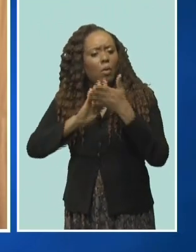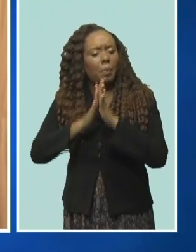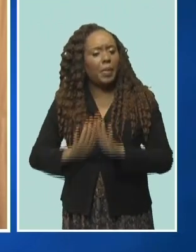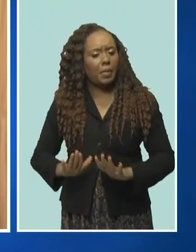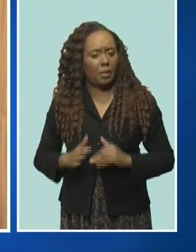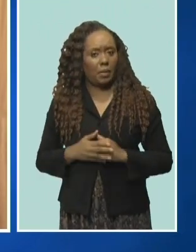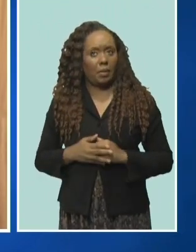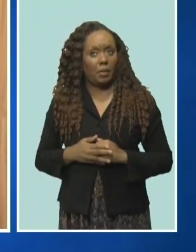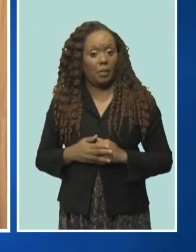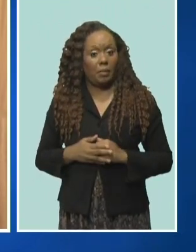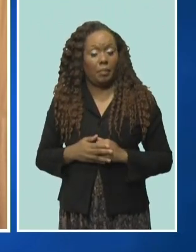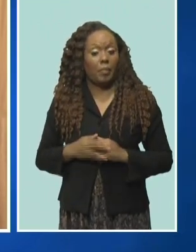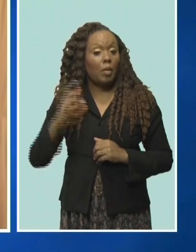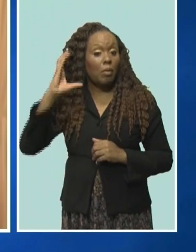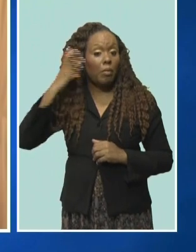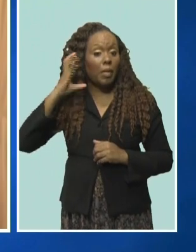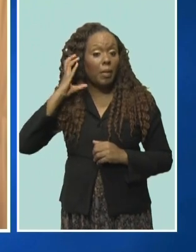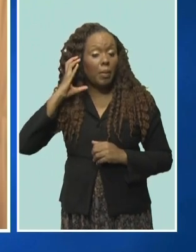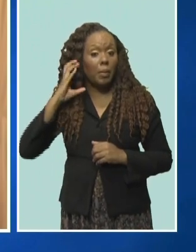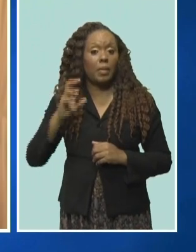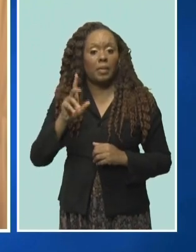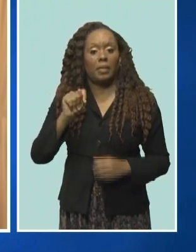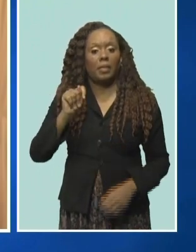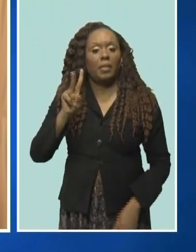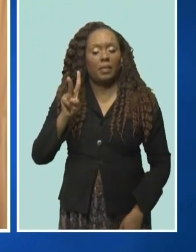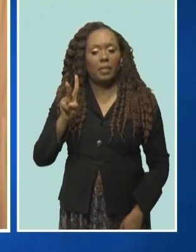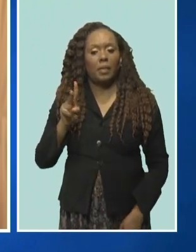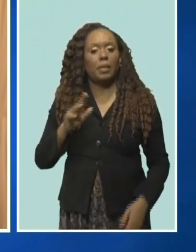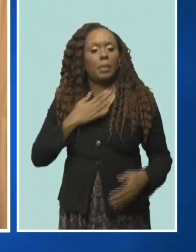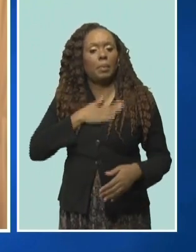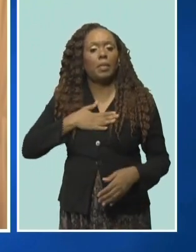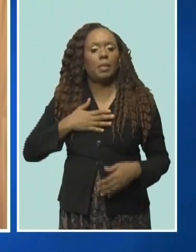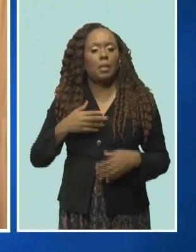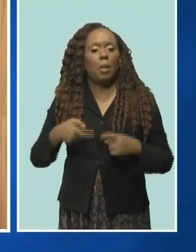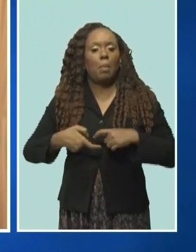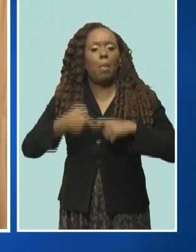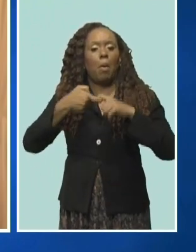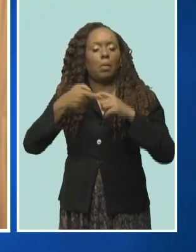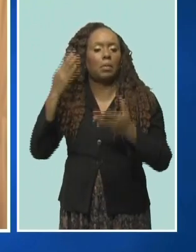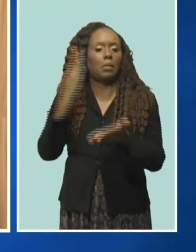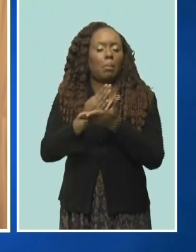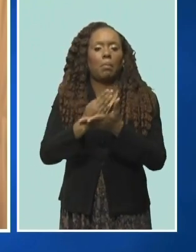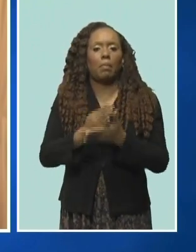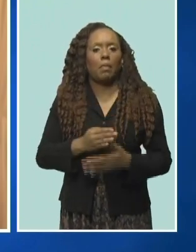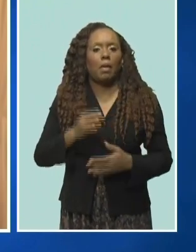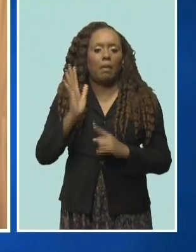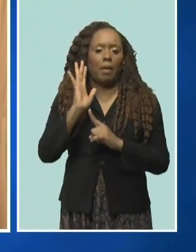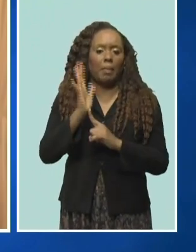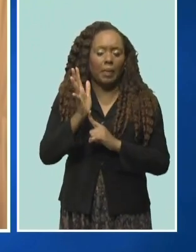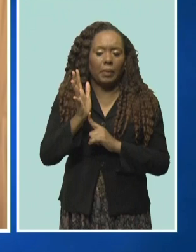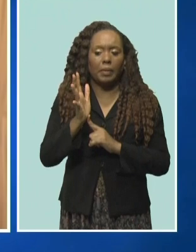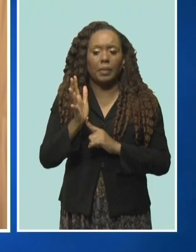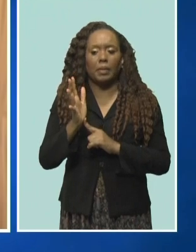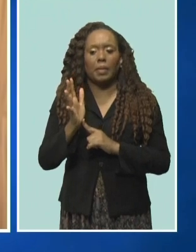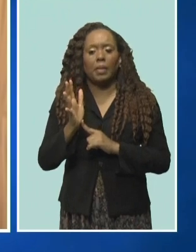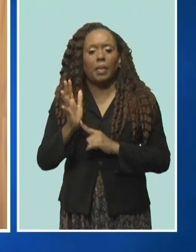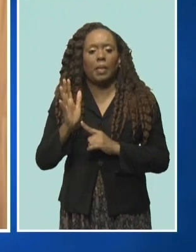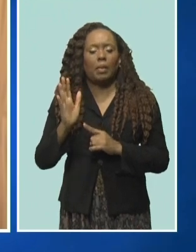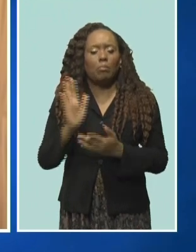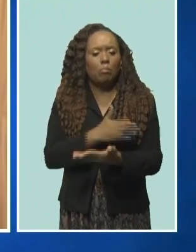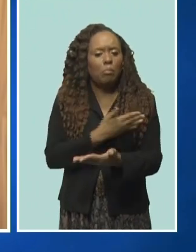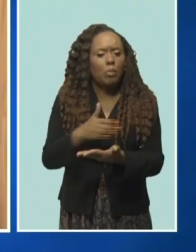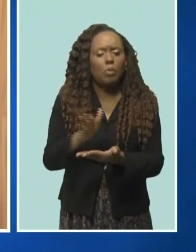our radio and television stations to pause for this 5 minutes period and to play appropriate music for